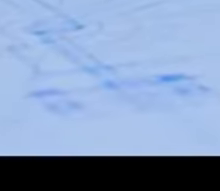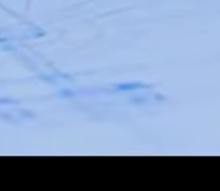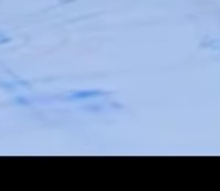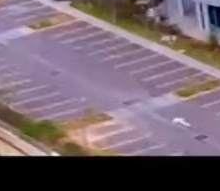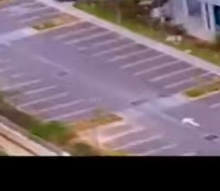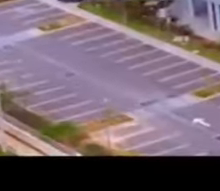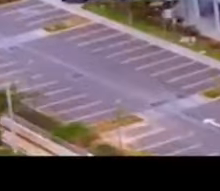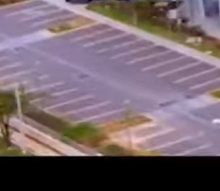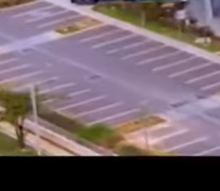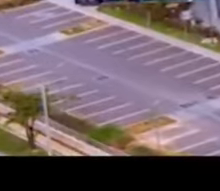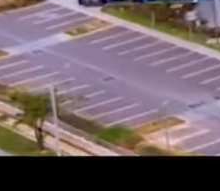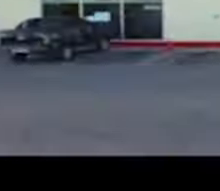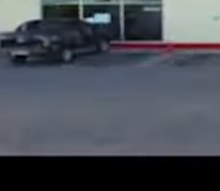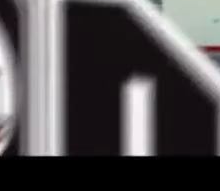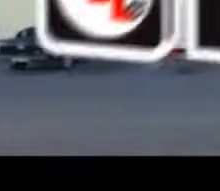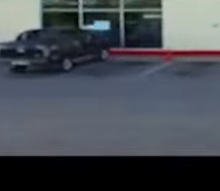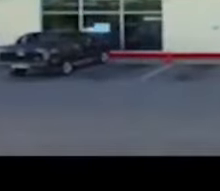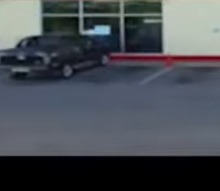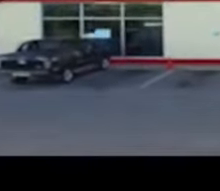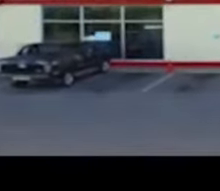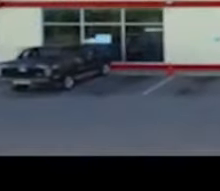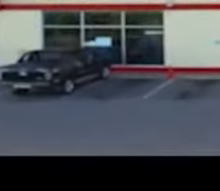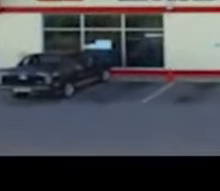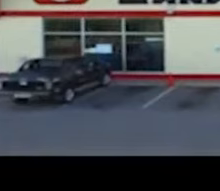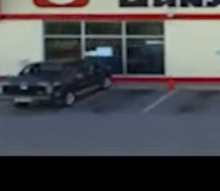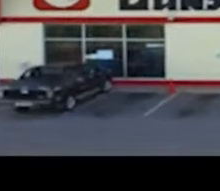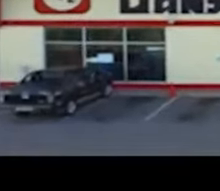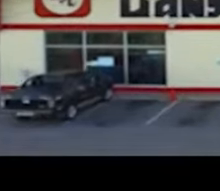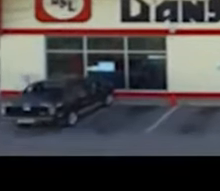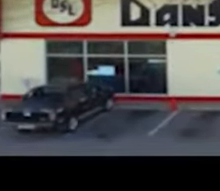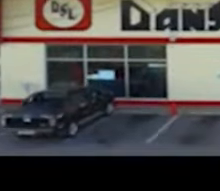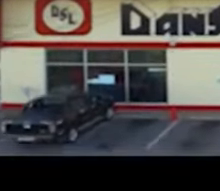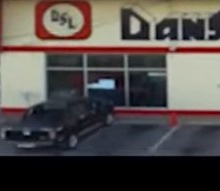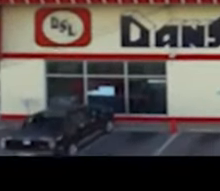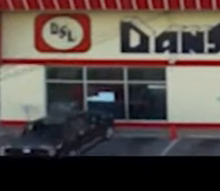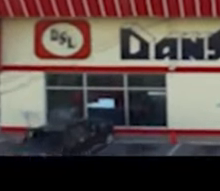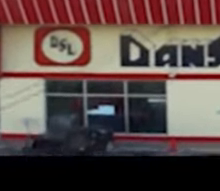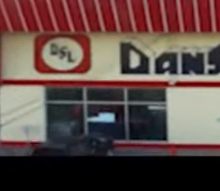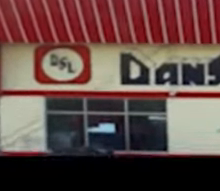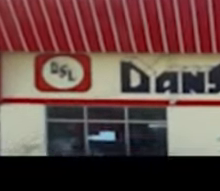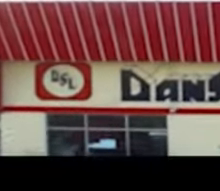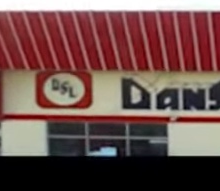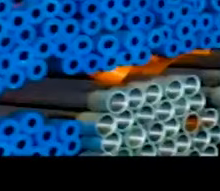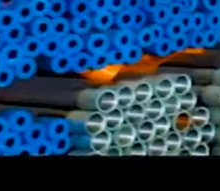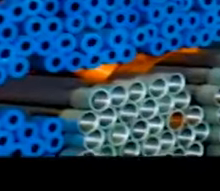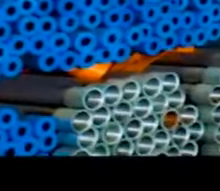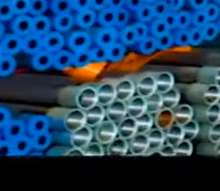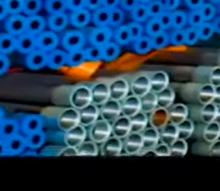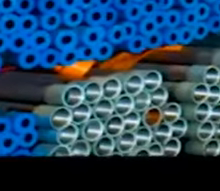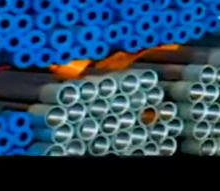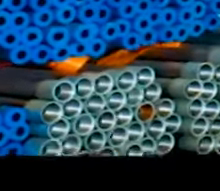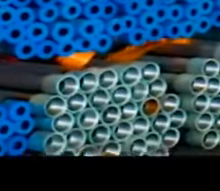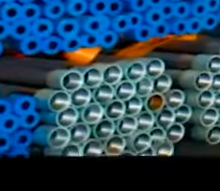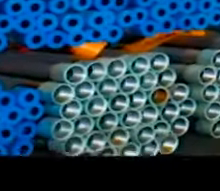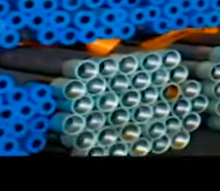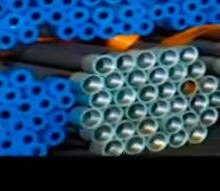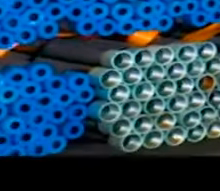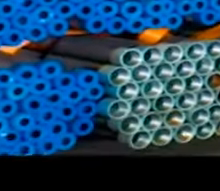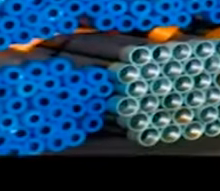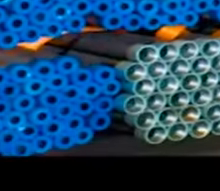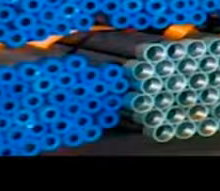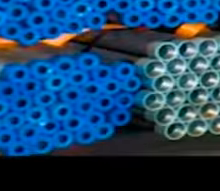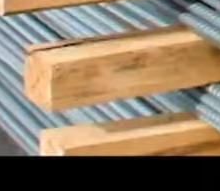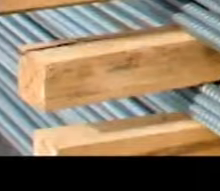Let's continue to build with Bagwan Sings and Dan Steele. We are committed to providing quality products for all major building